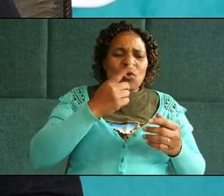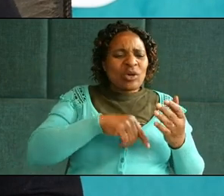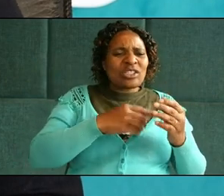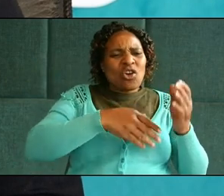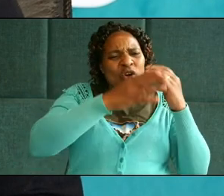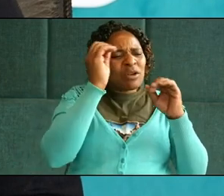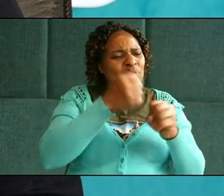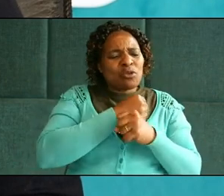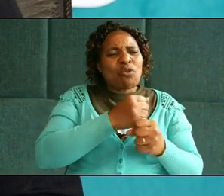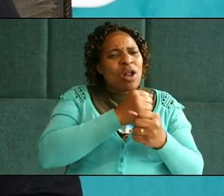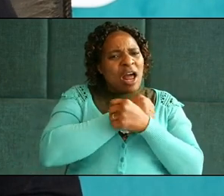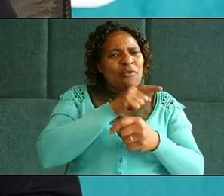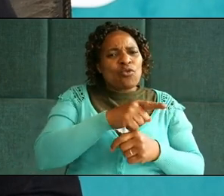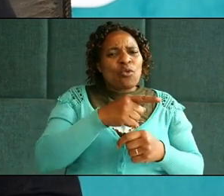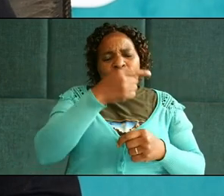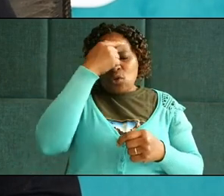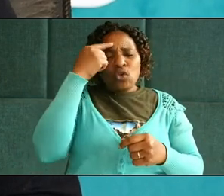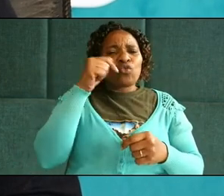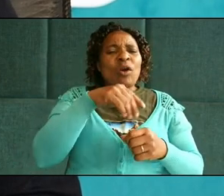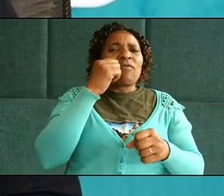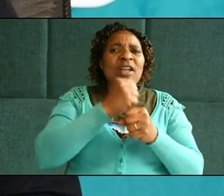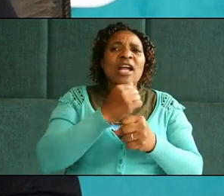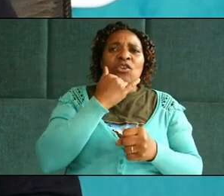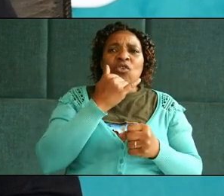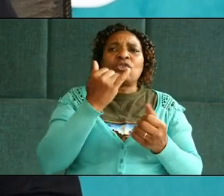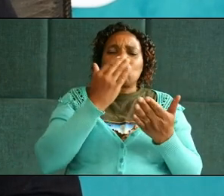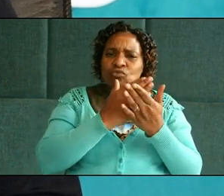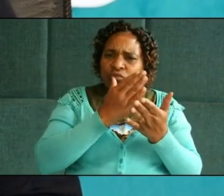love you because you already did this. So